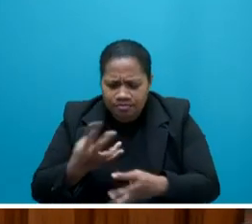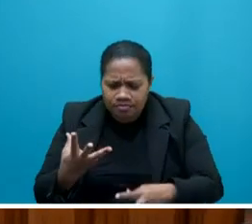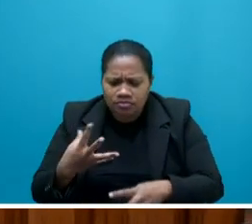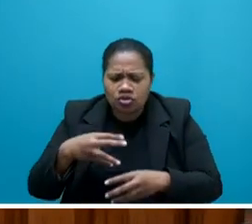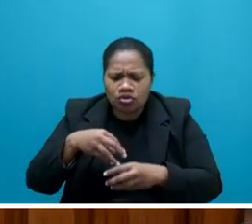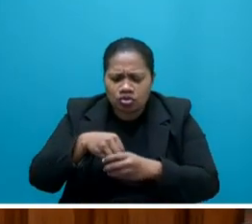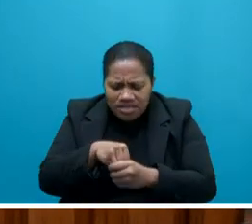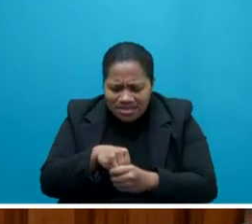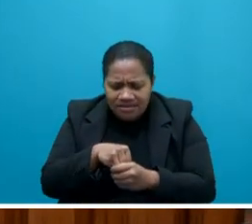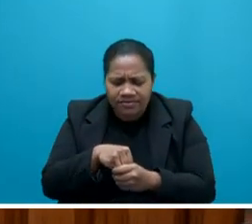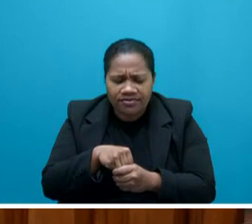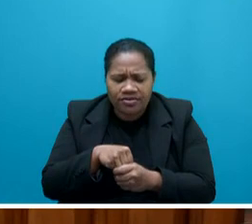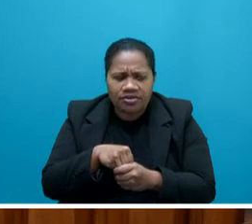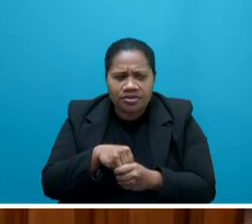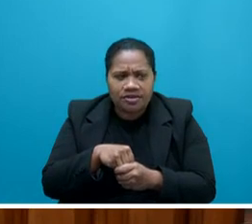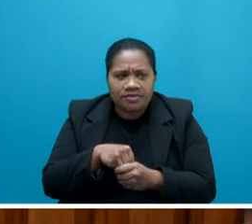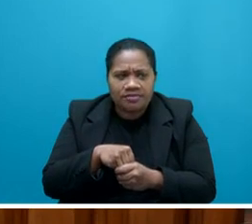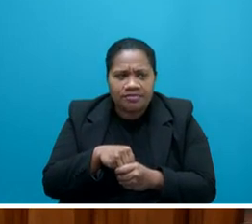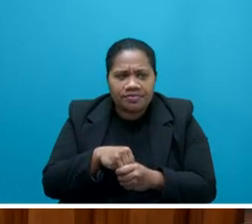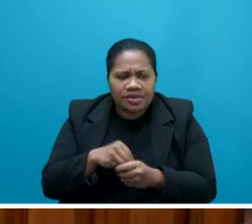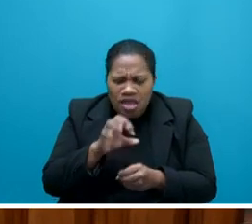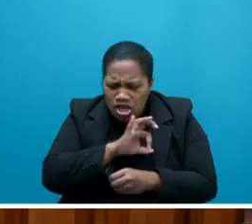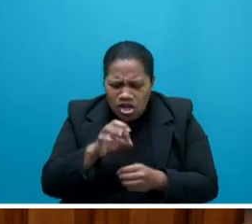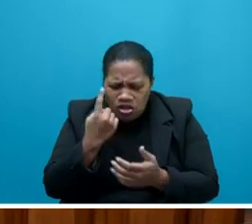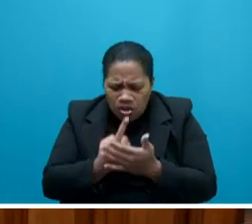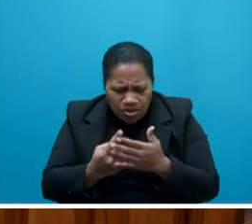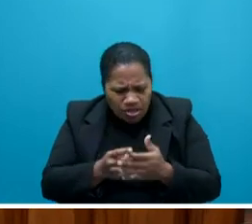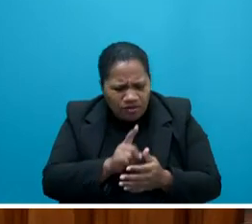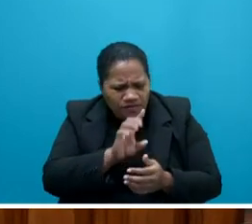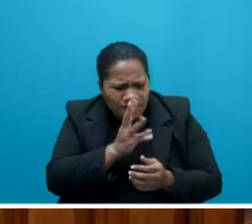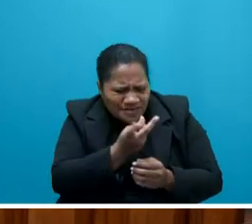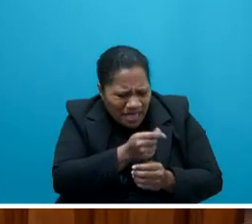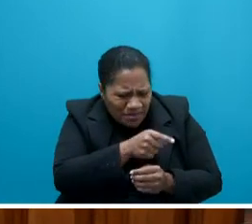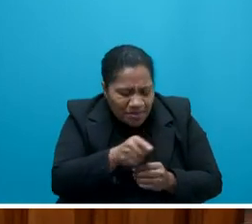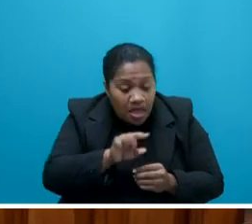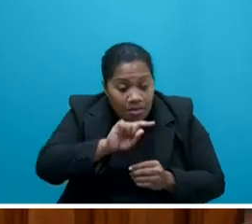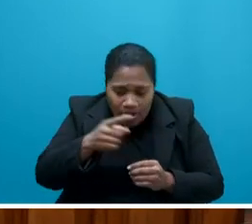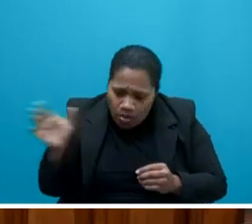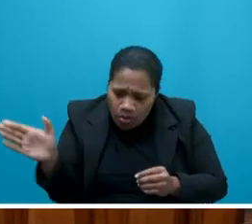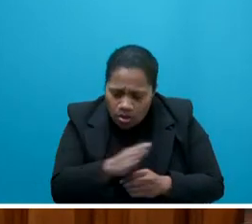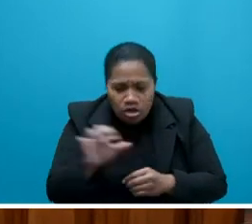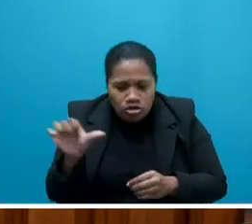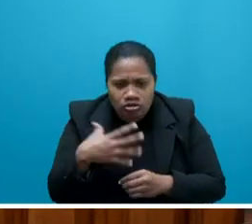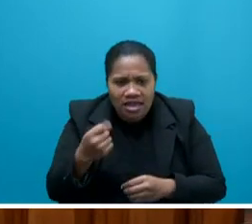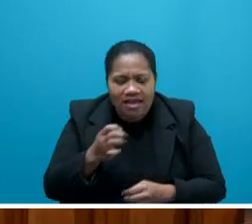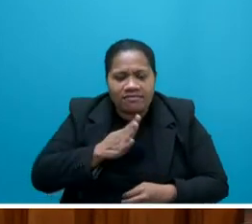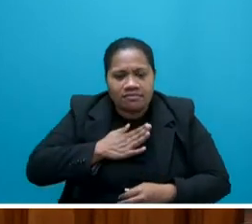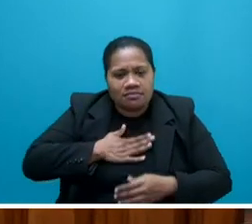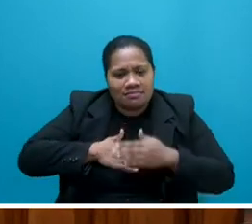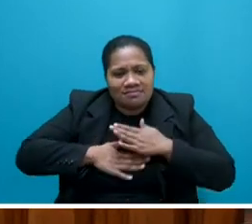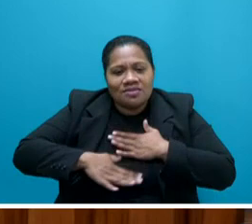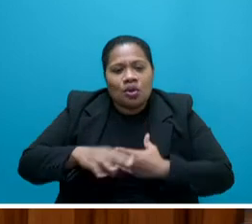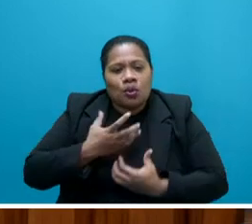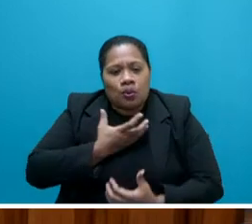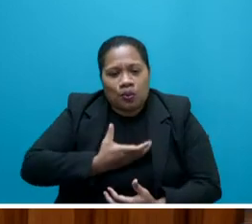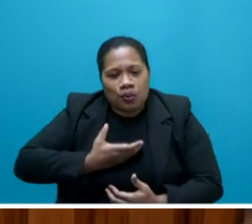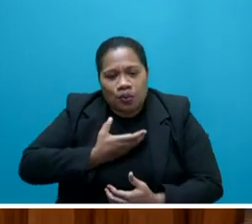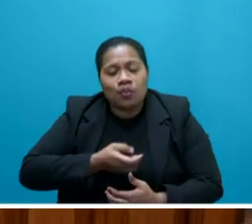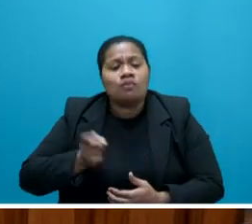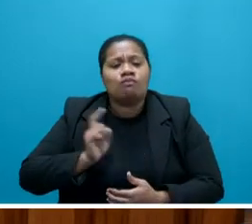those chosen few, but all the Fiji people have a sense of belonging and ownership of those events being planned for next